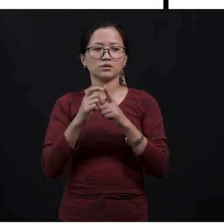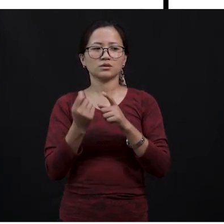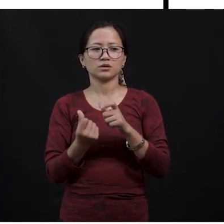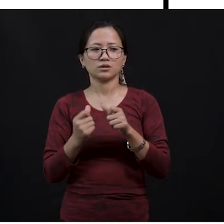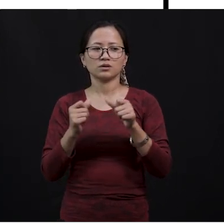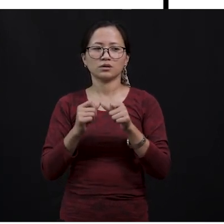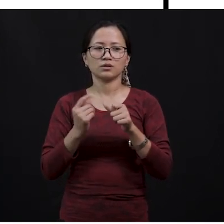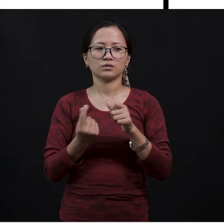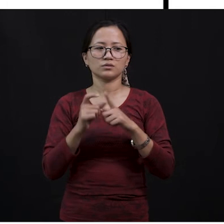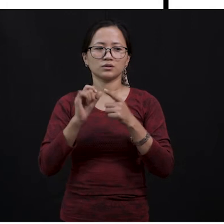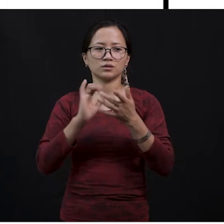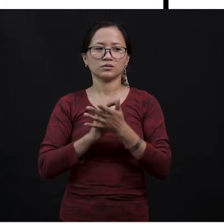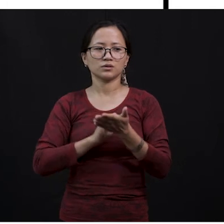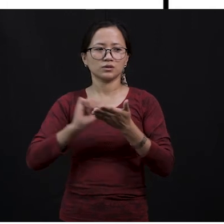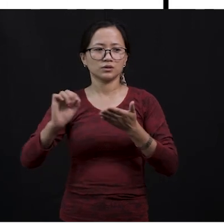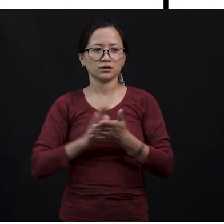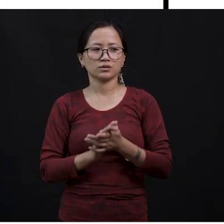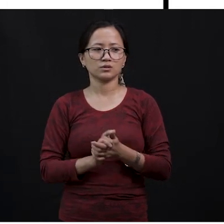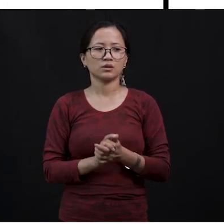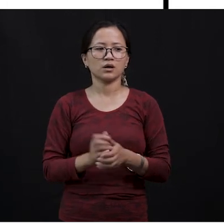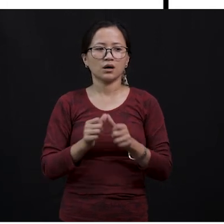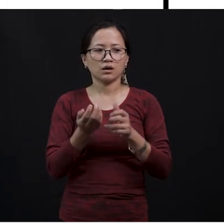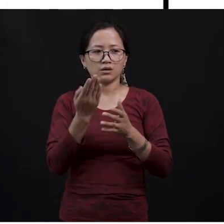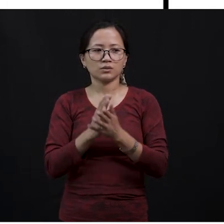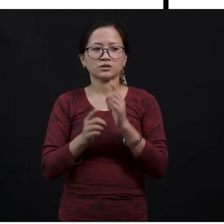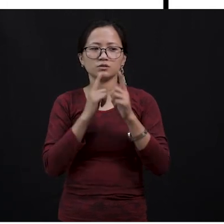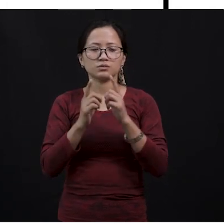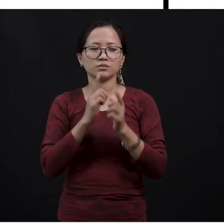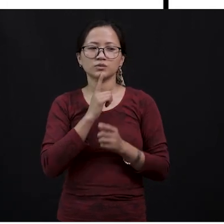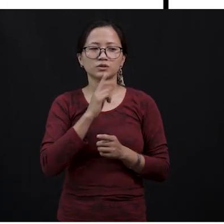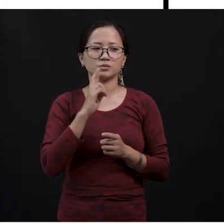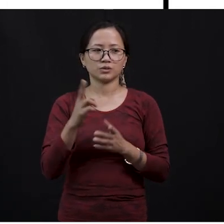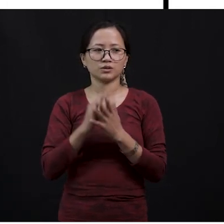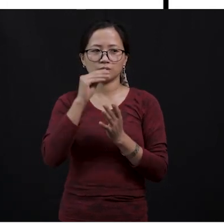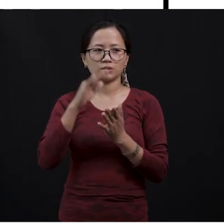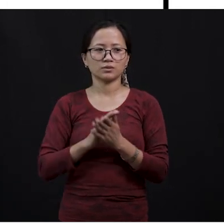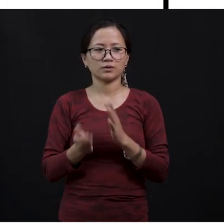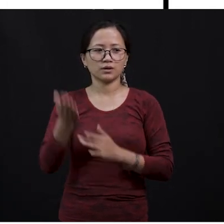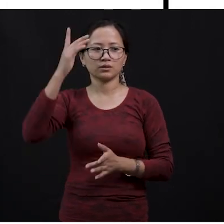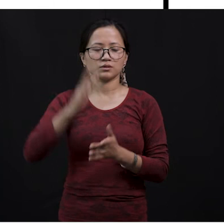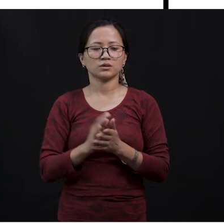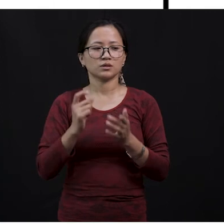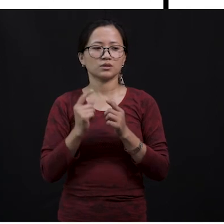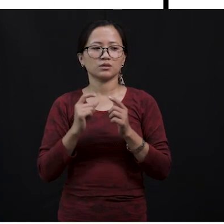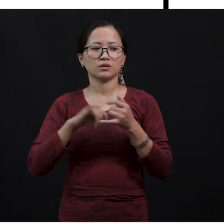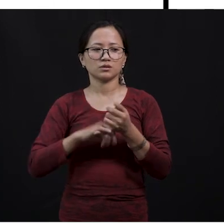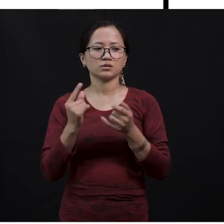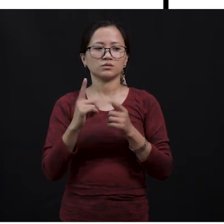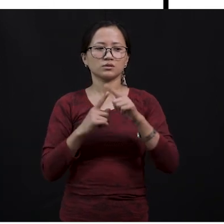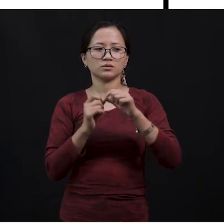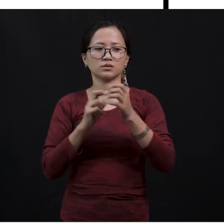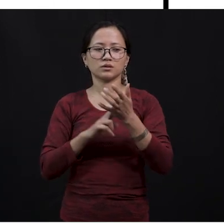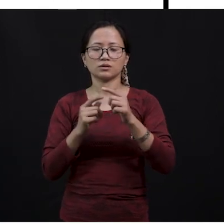Sultanate. He initiated many reforms in agriculture and controlled the prices of commodities, and this book